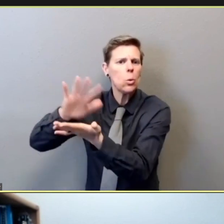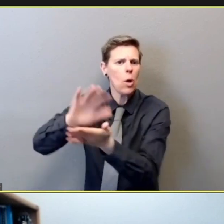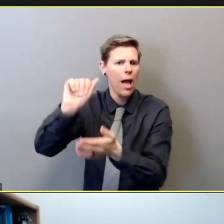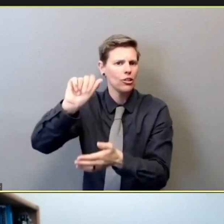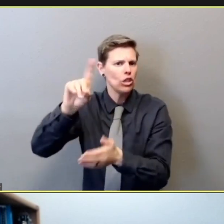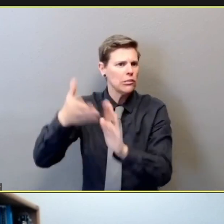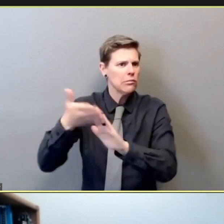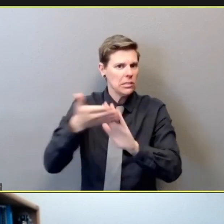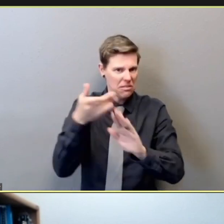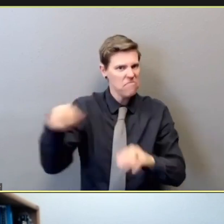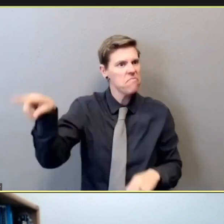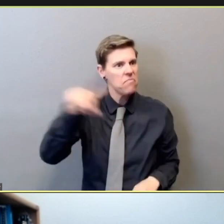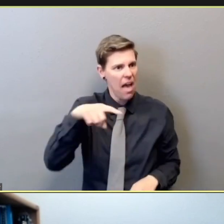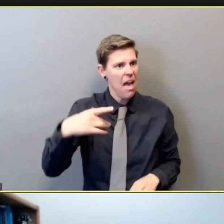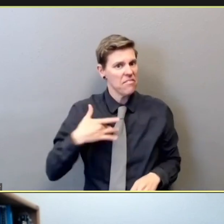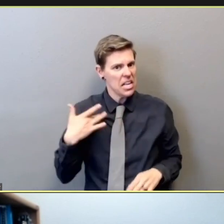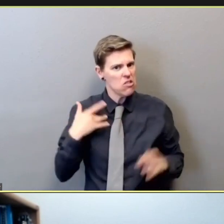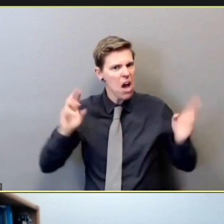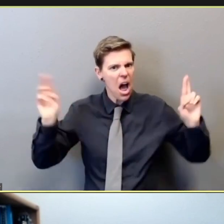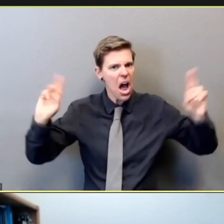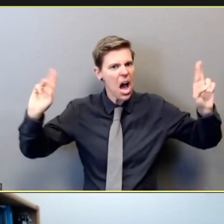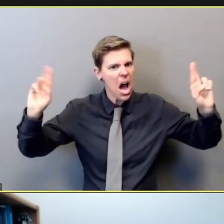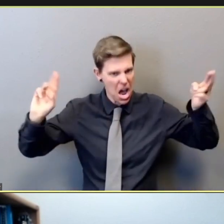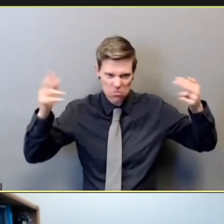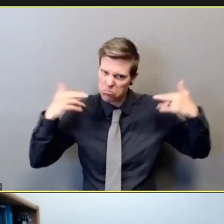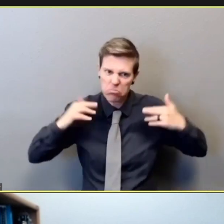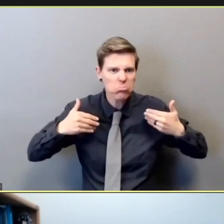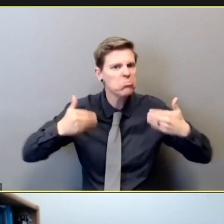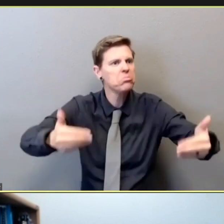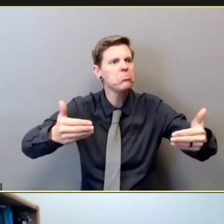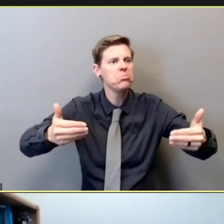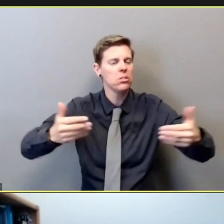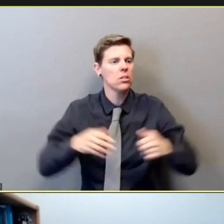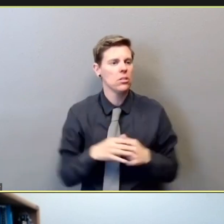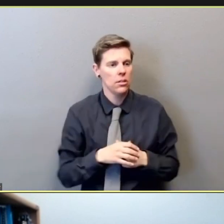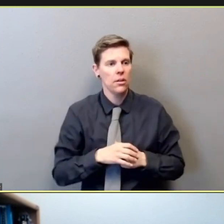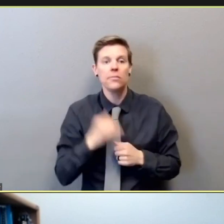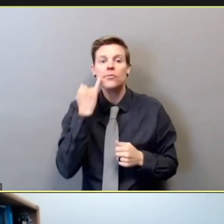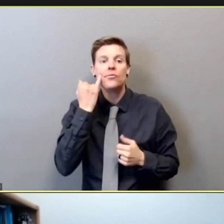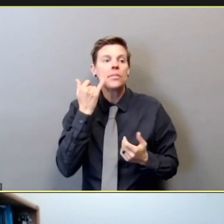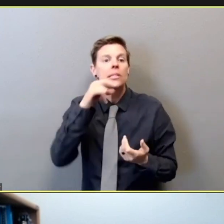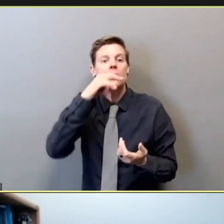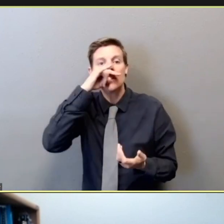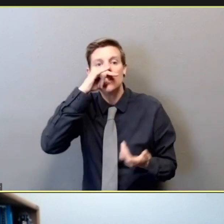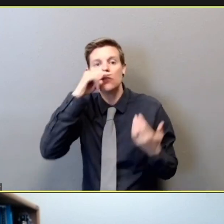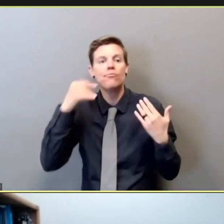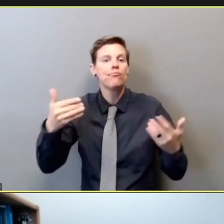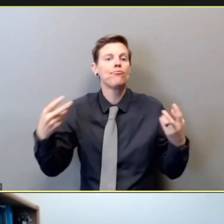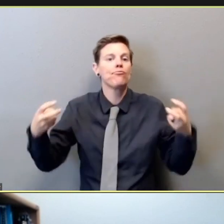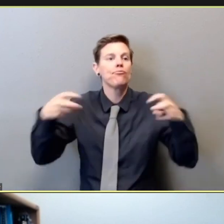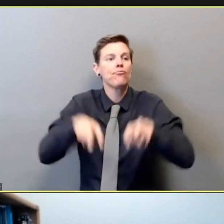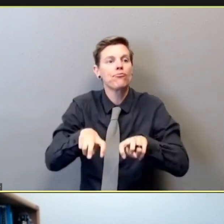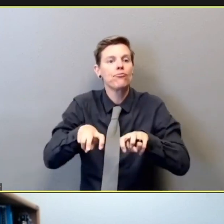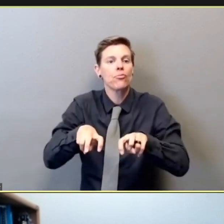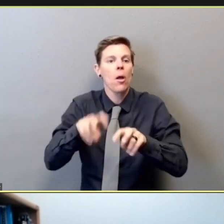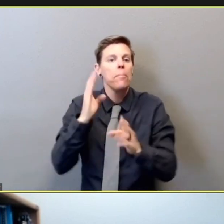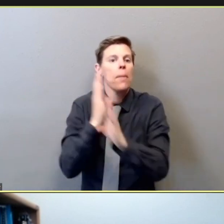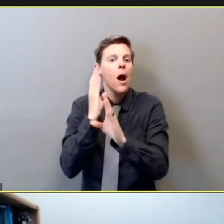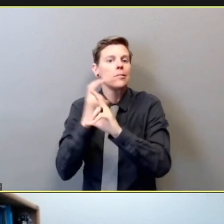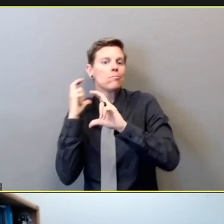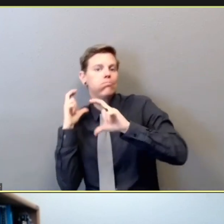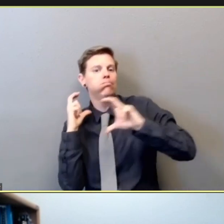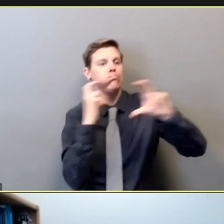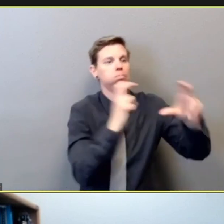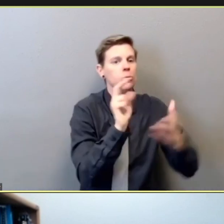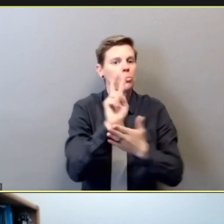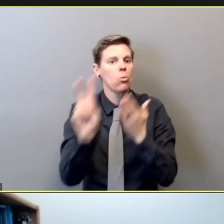we socially distance kids after they just rode a bus for 2 hours together. And in basketball, I understand we're eliminating the opening tip, but those